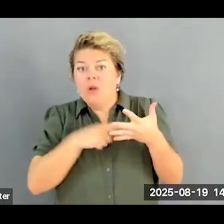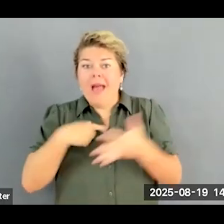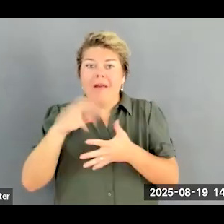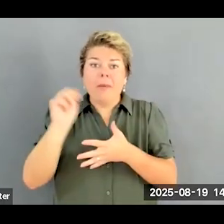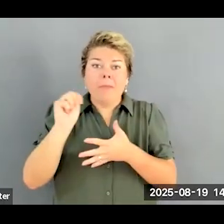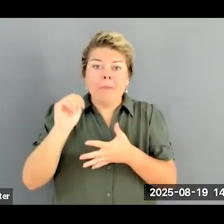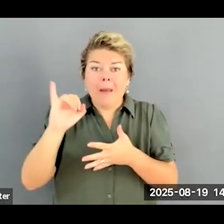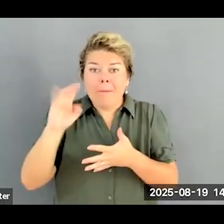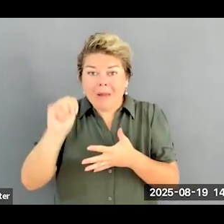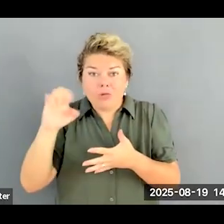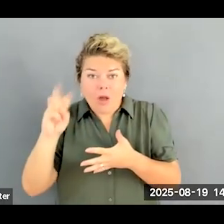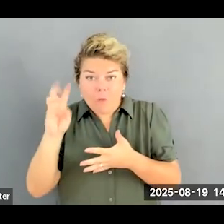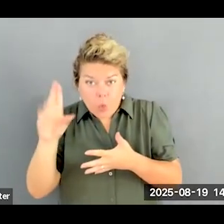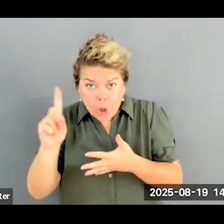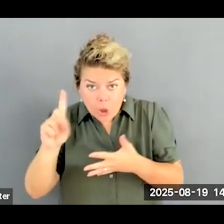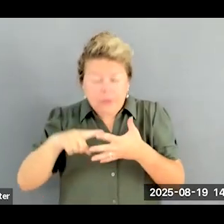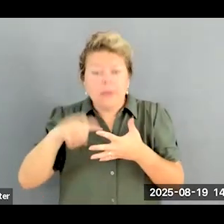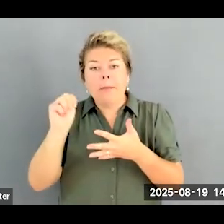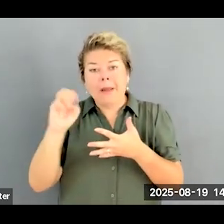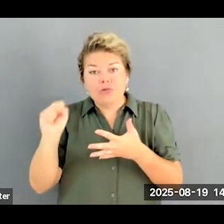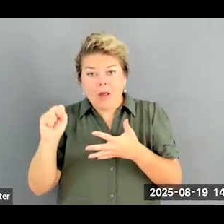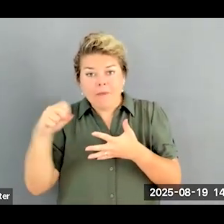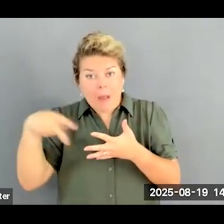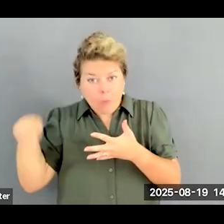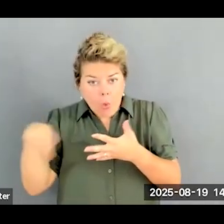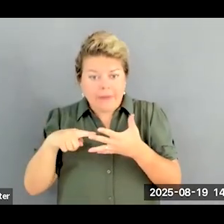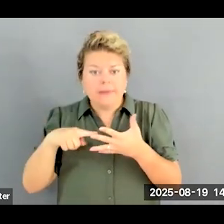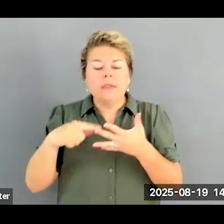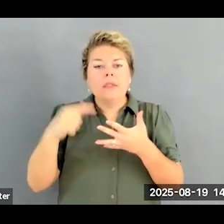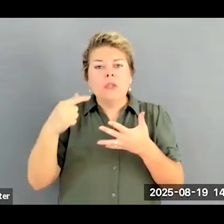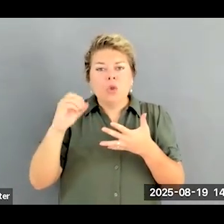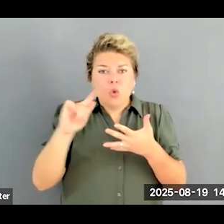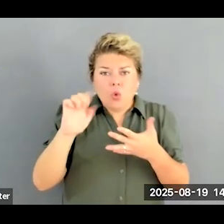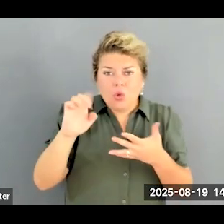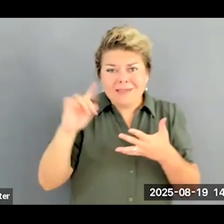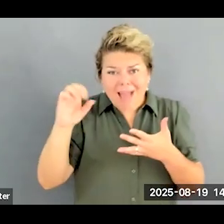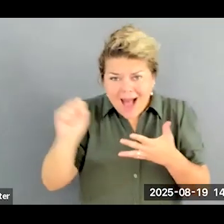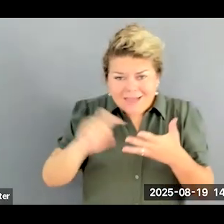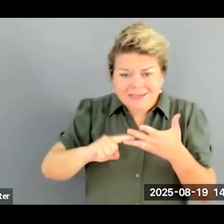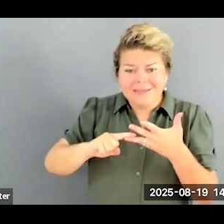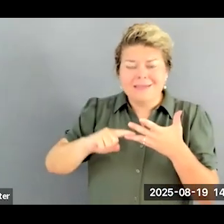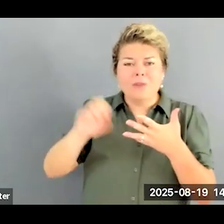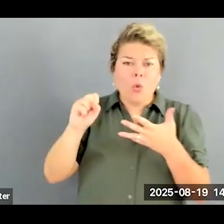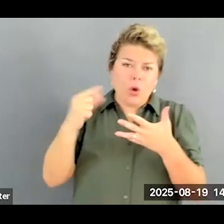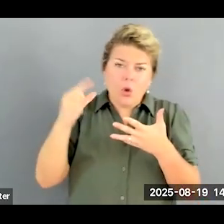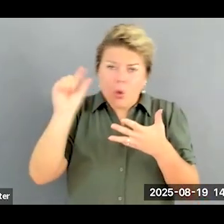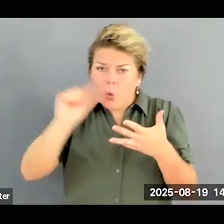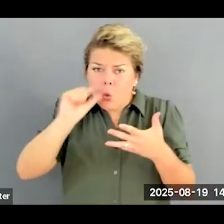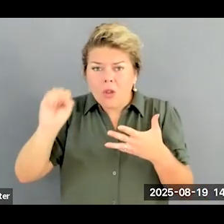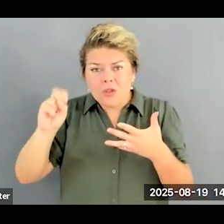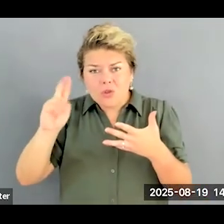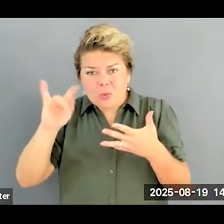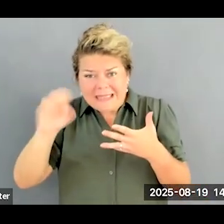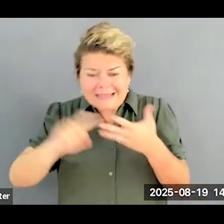Microsoft Word, PowerPoint, Google Docs, Google Suites, Facebook, Twitter or X,